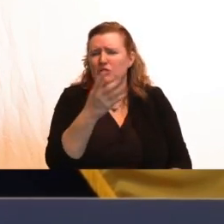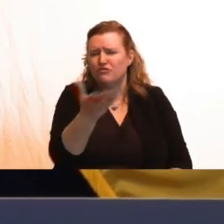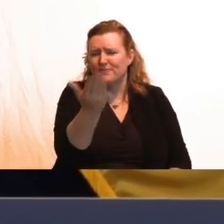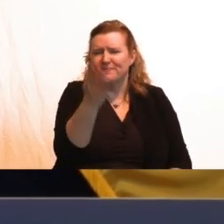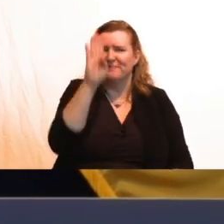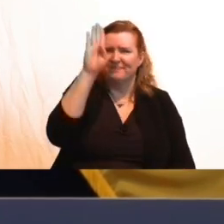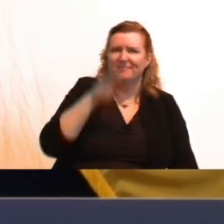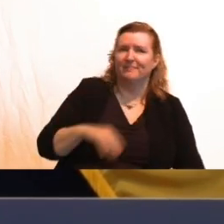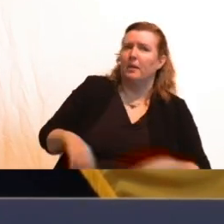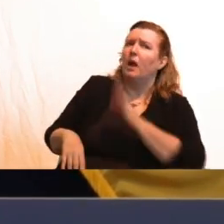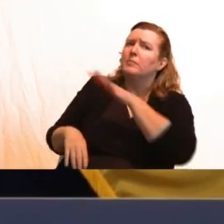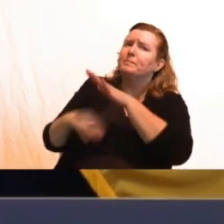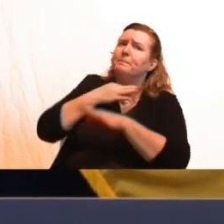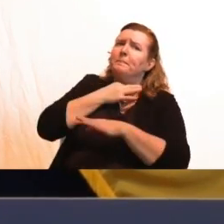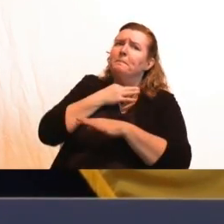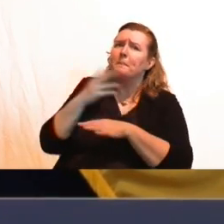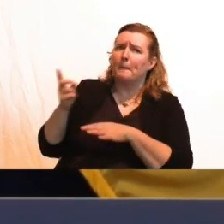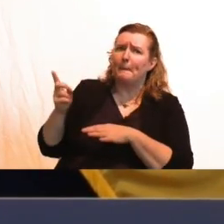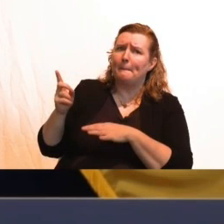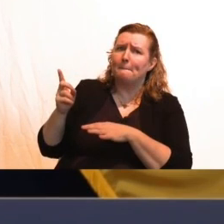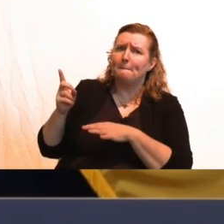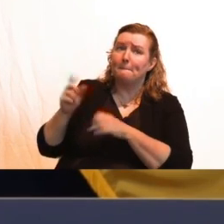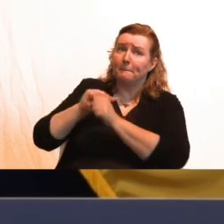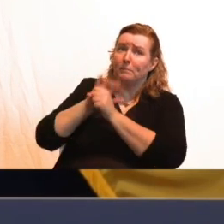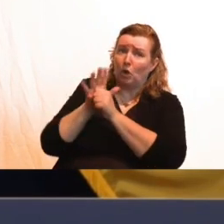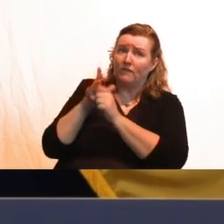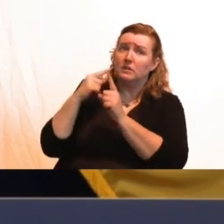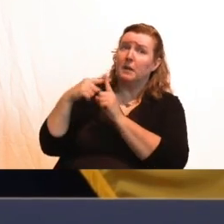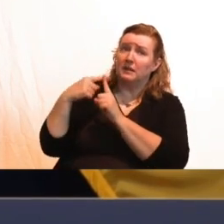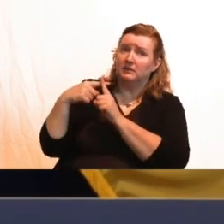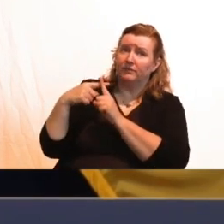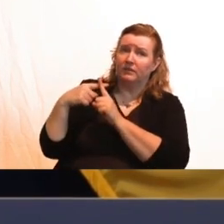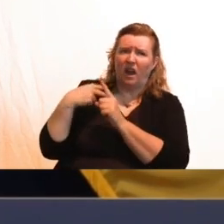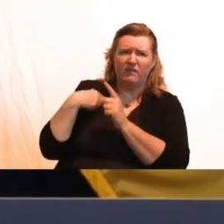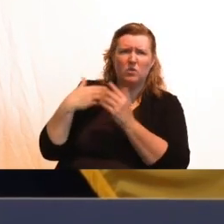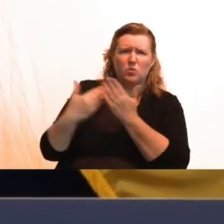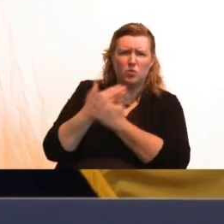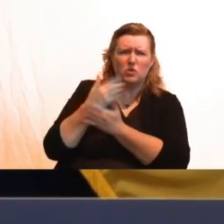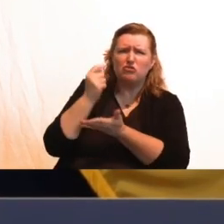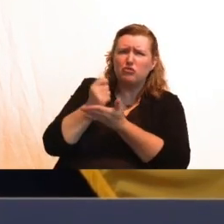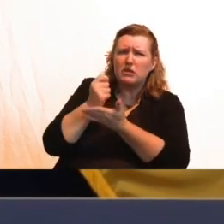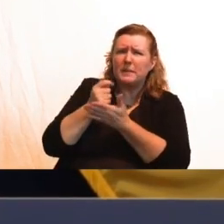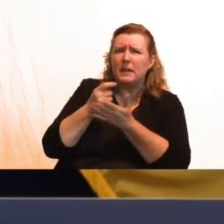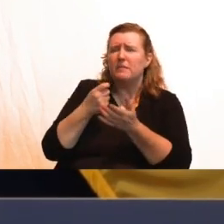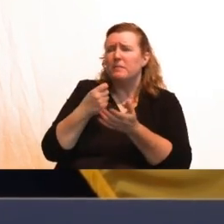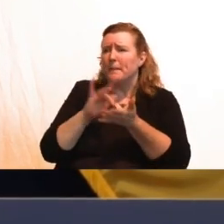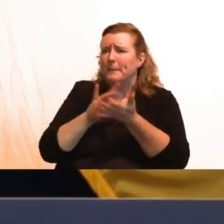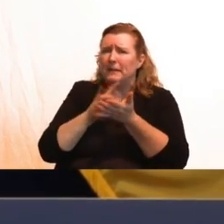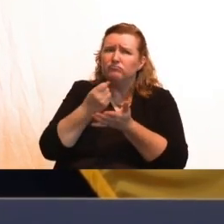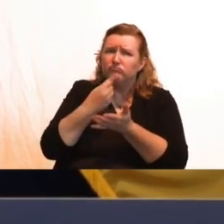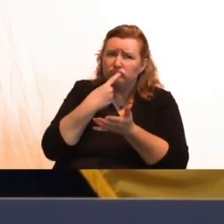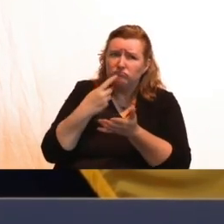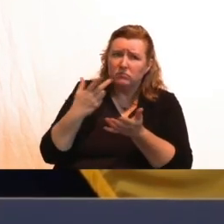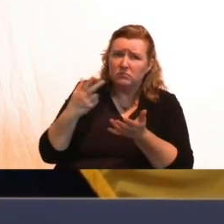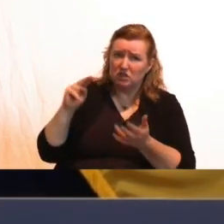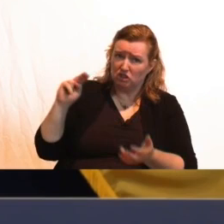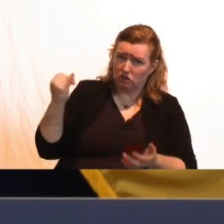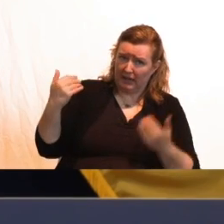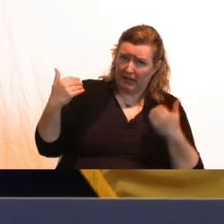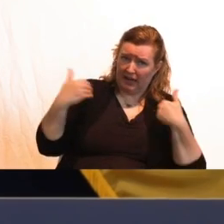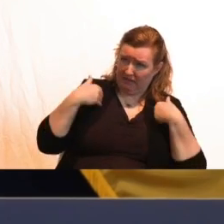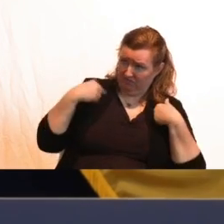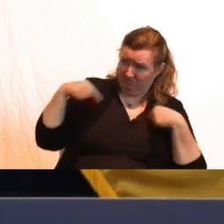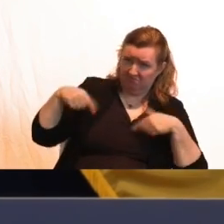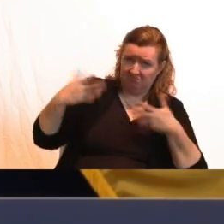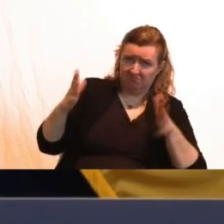New Jersey sites going to be part of the test and treat program that President Biden announced on Wednesday? Yeah, the answer in the second one is absolutely. I don't know